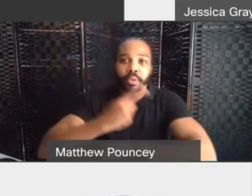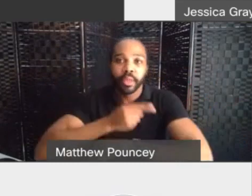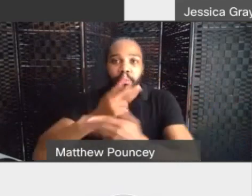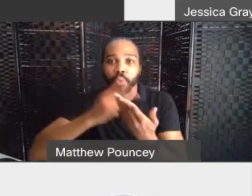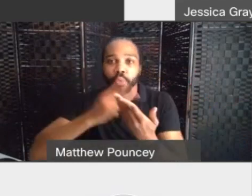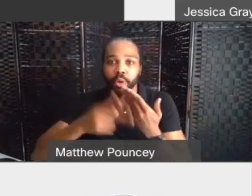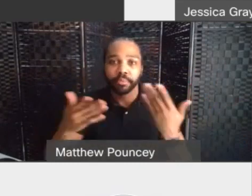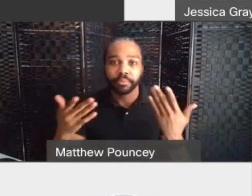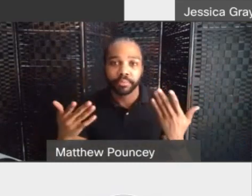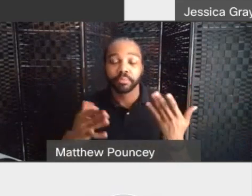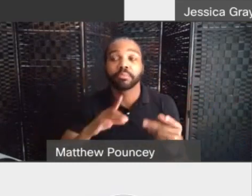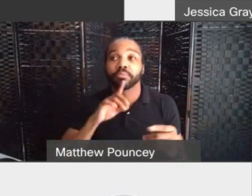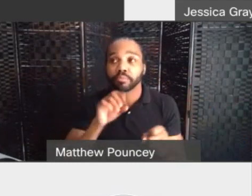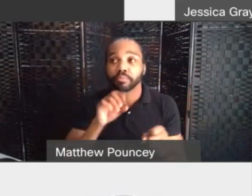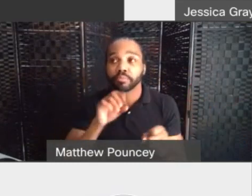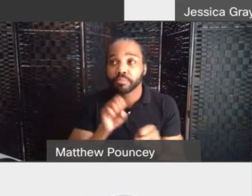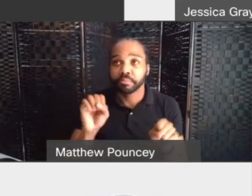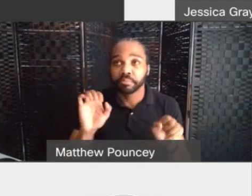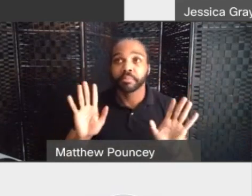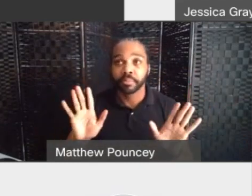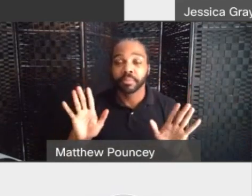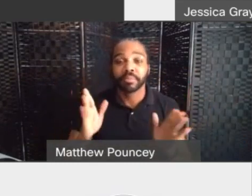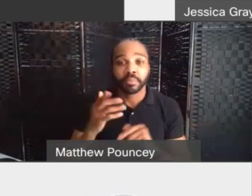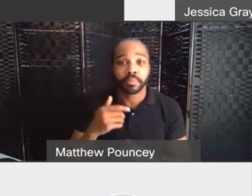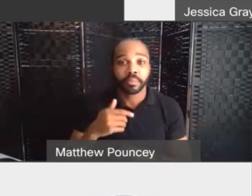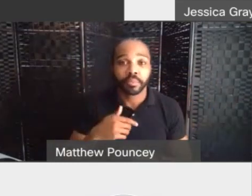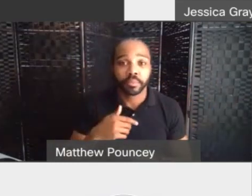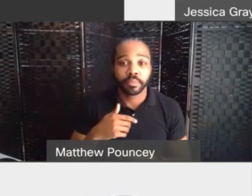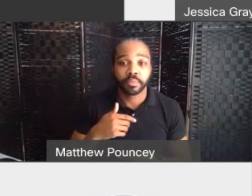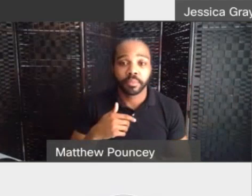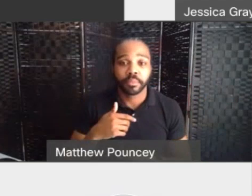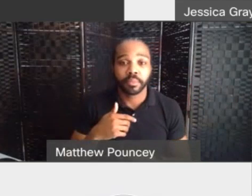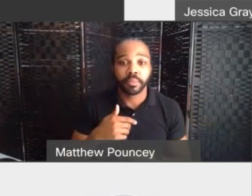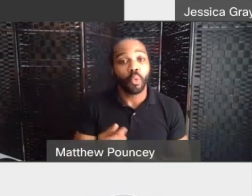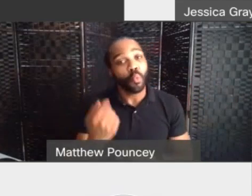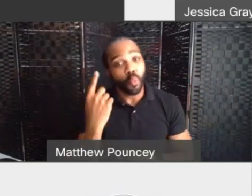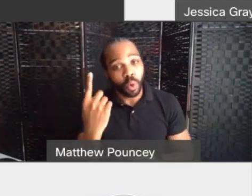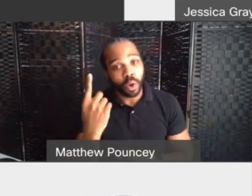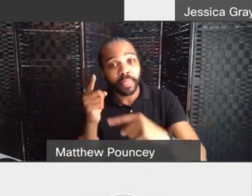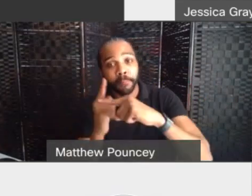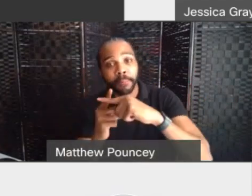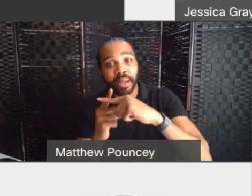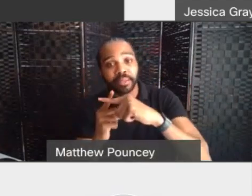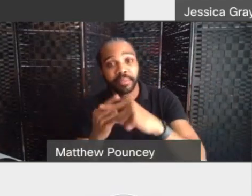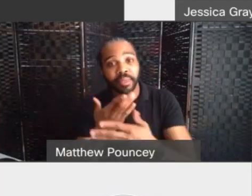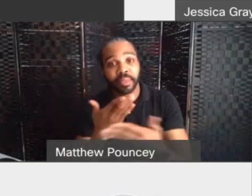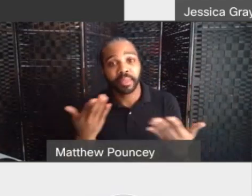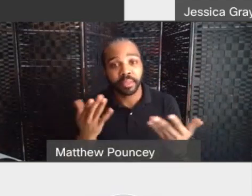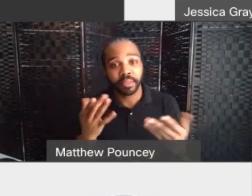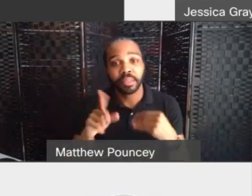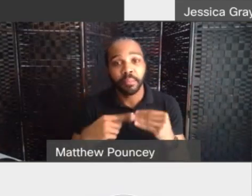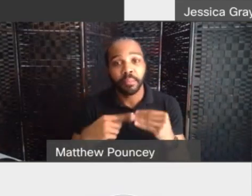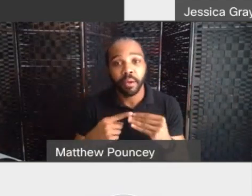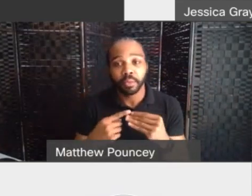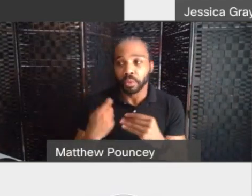In fact, to some degree, one of the positive things about the past